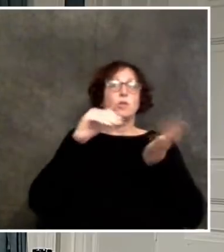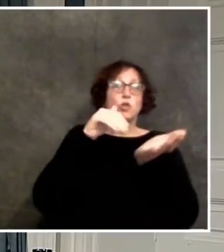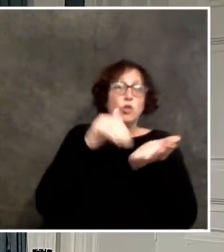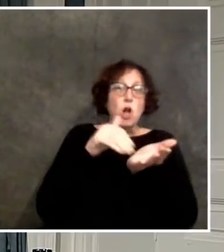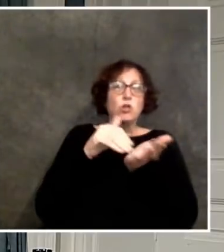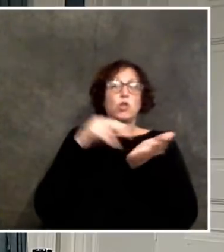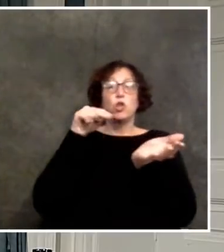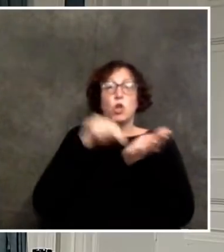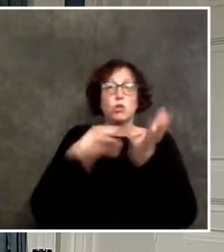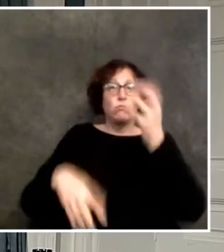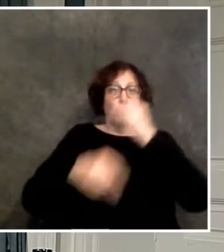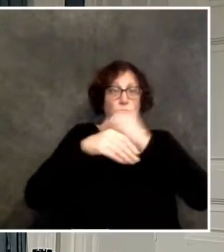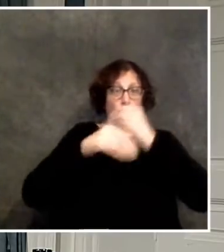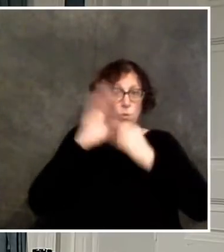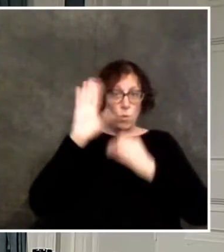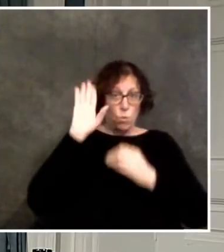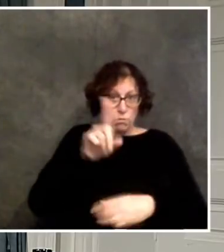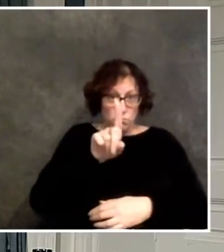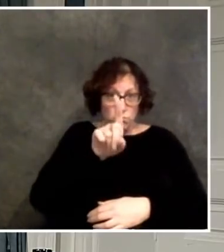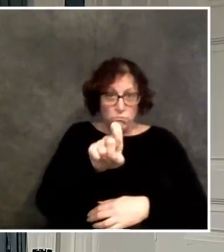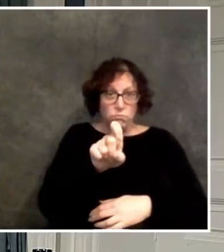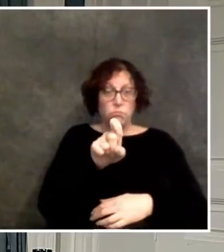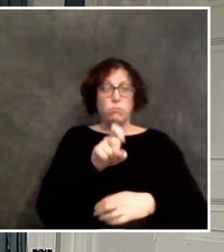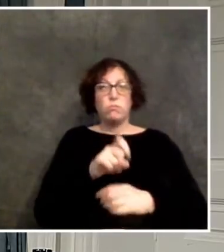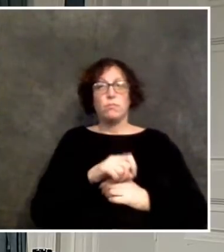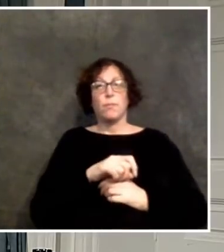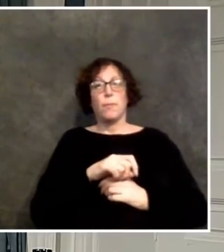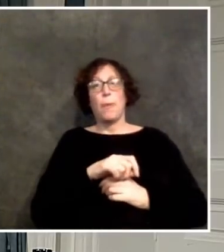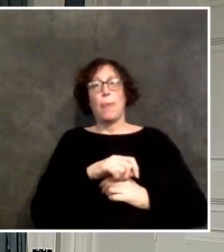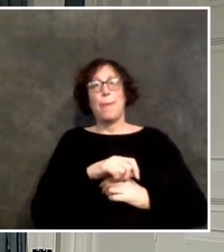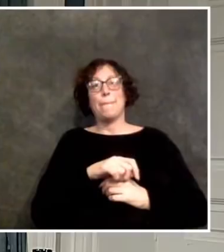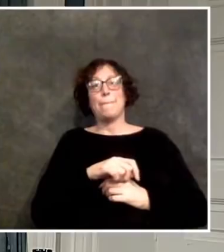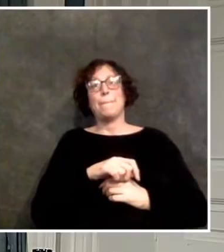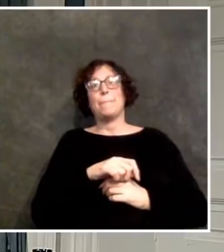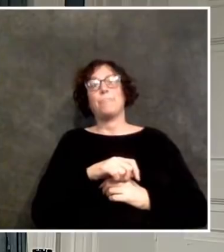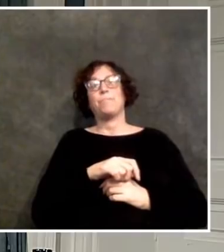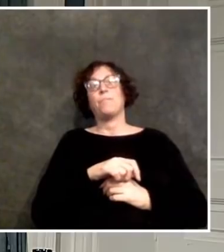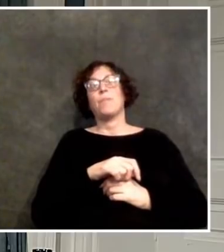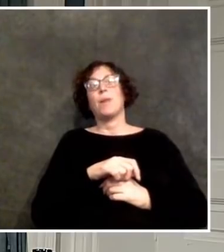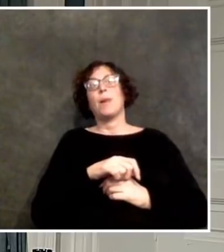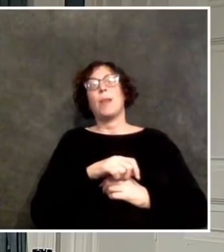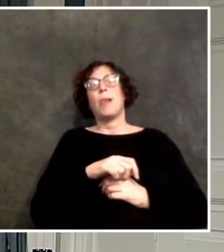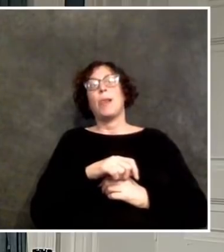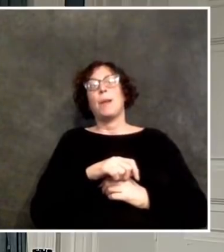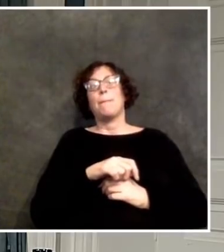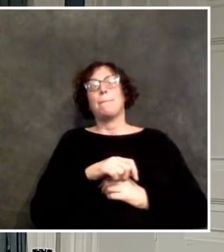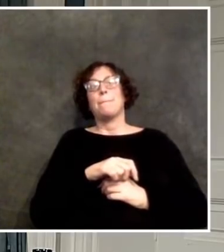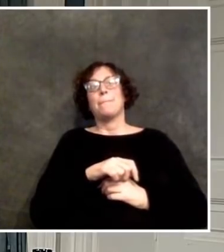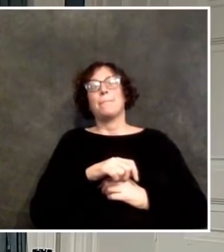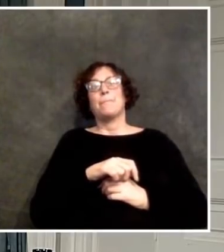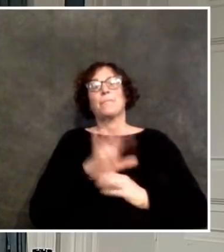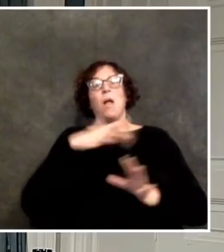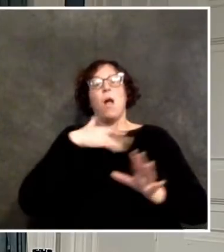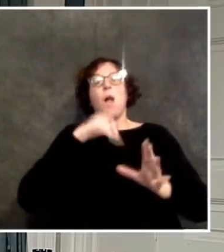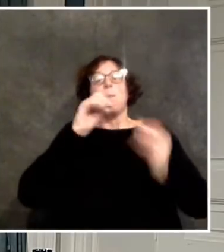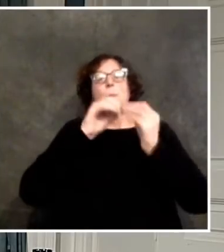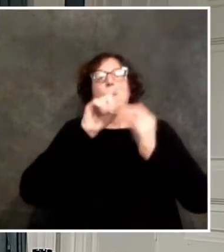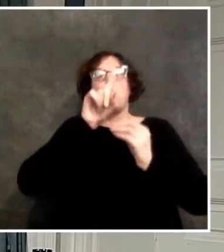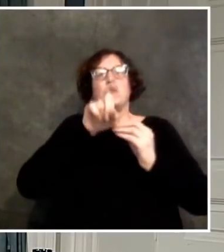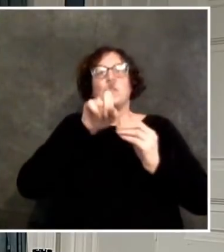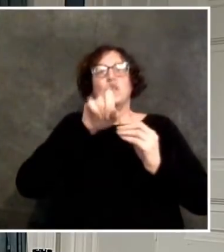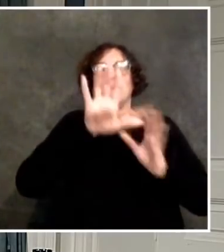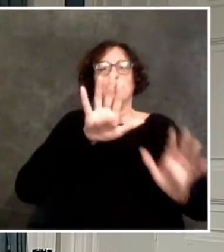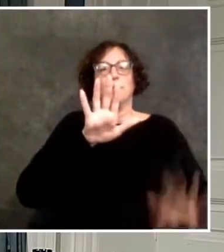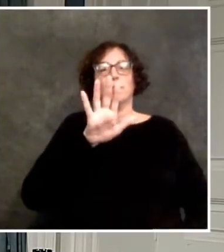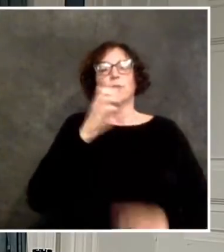are going to include ICU beds or a mix of both? And since you're on the line— Sydney, wait a minute. Too many. You just got to stop there. I cannot keep track